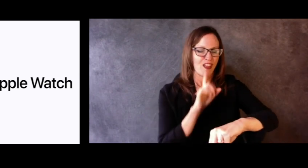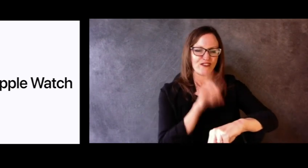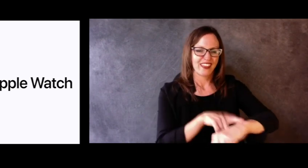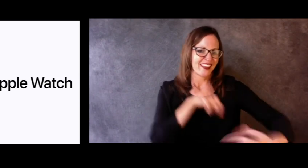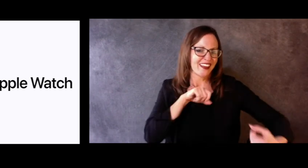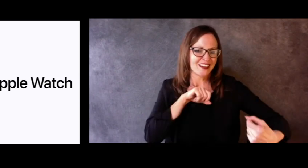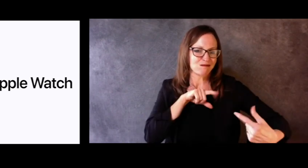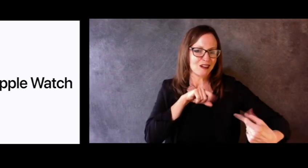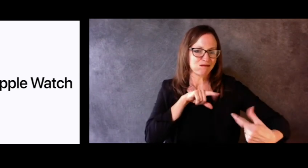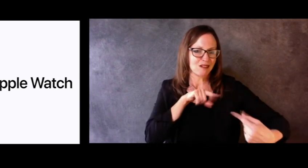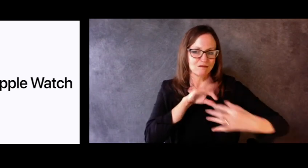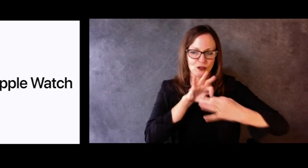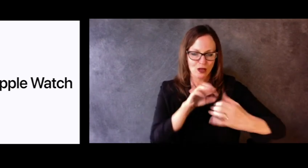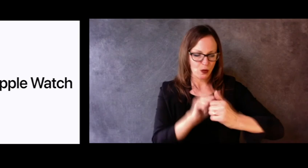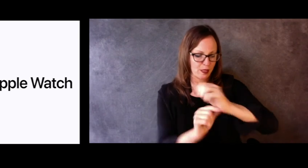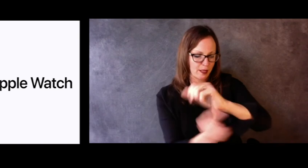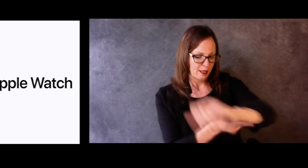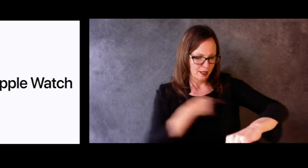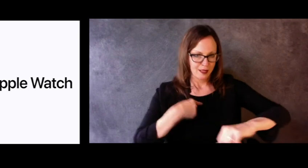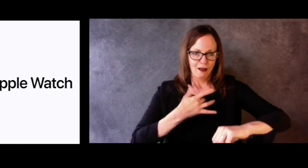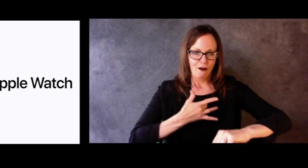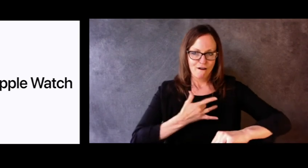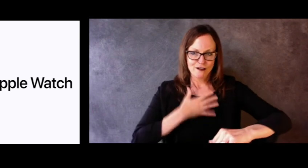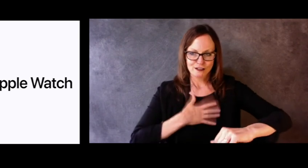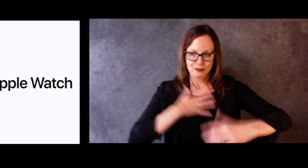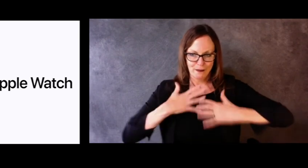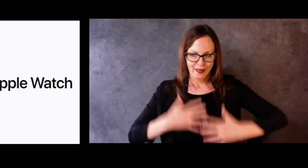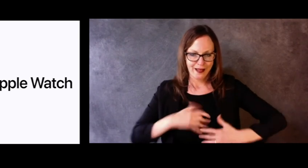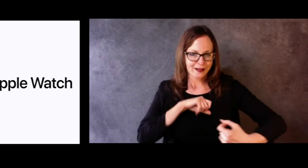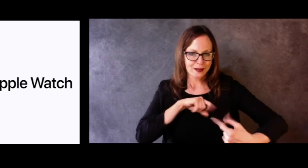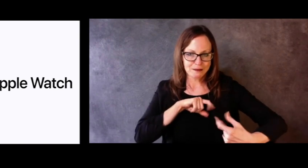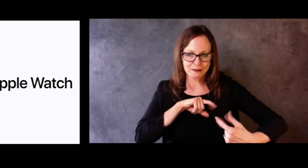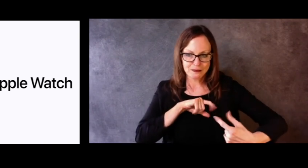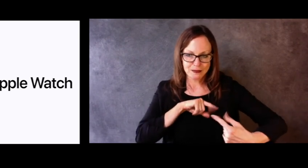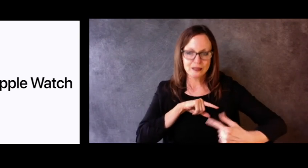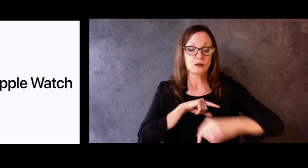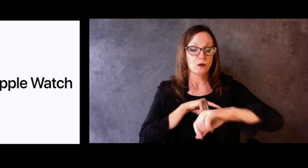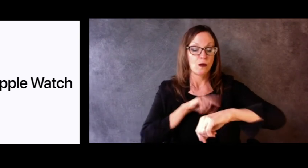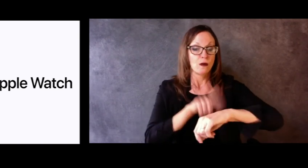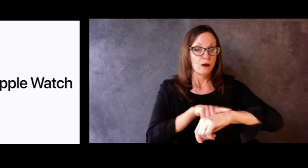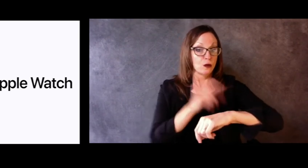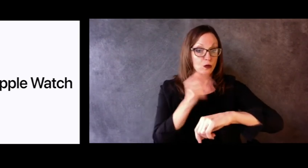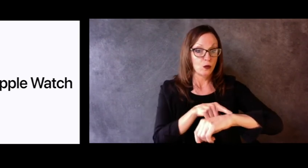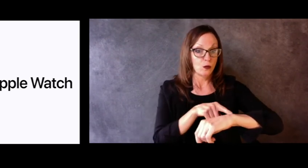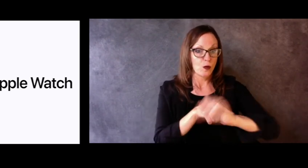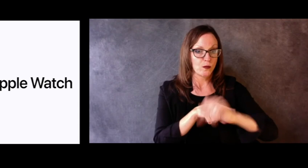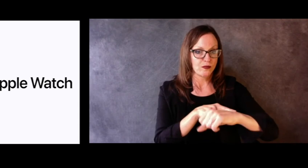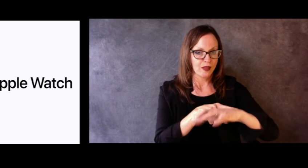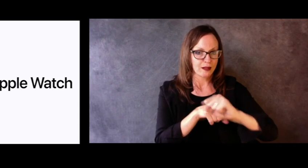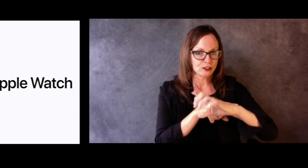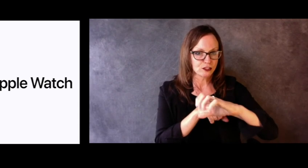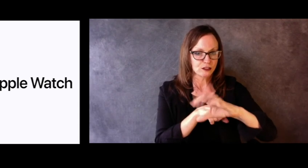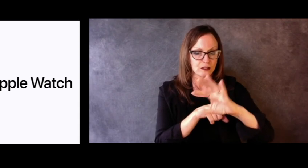tendon activity, which lets users navigate a cursor on the display through a series of hand gestures, like a pinch or a